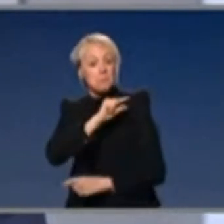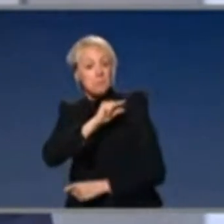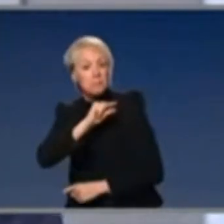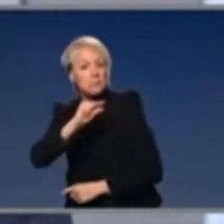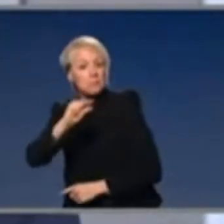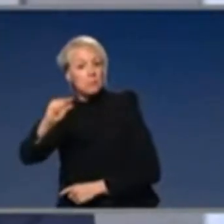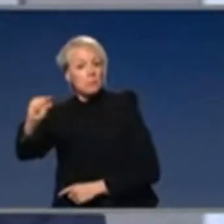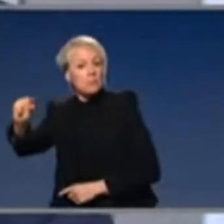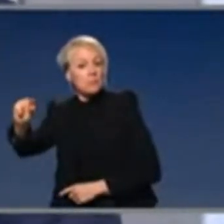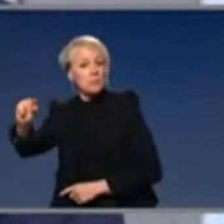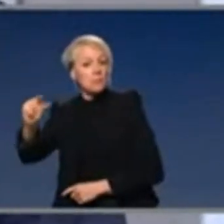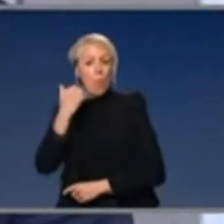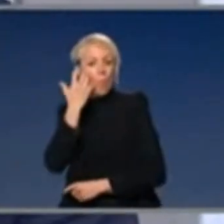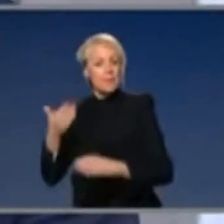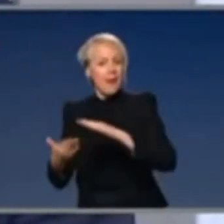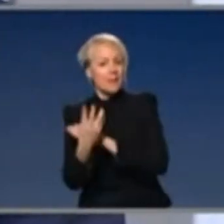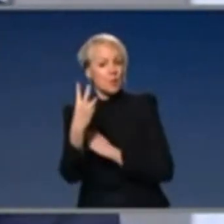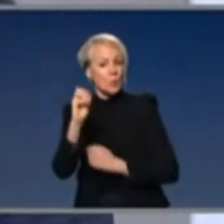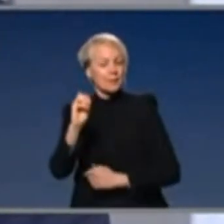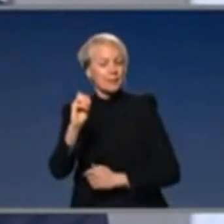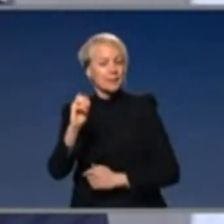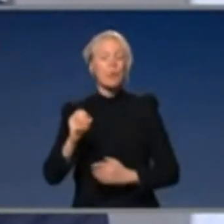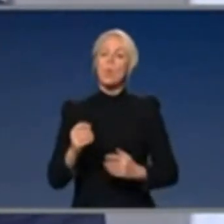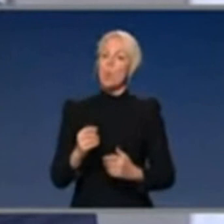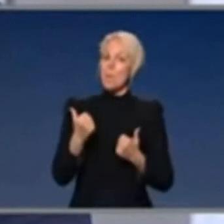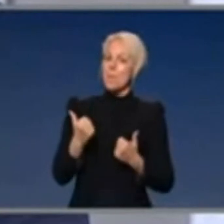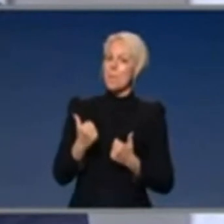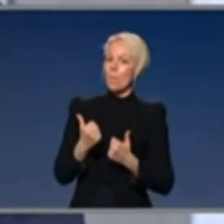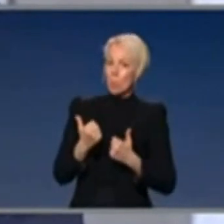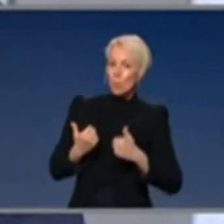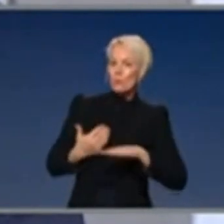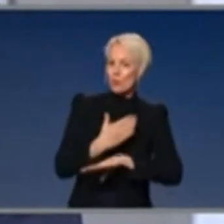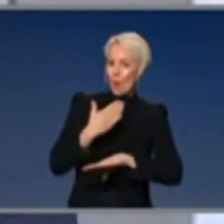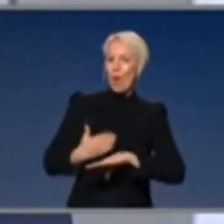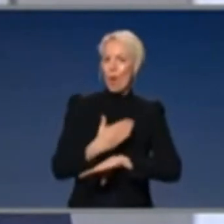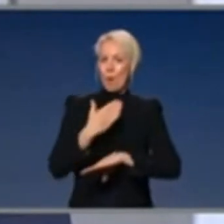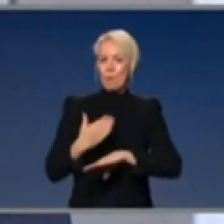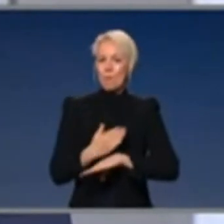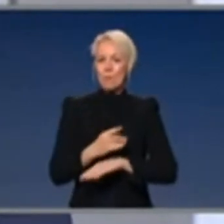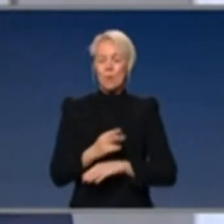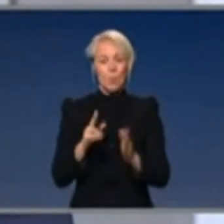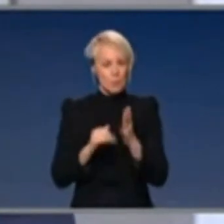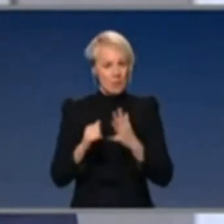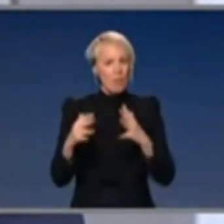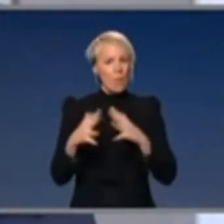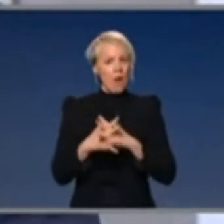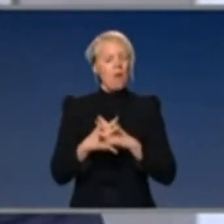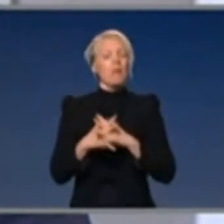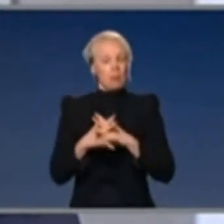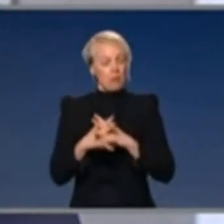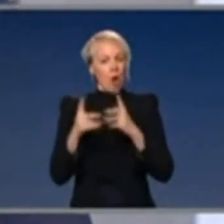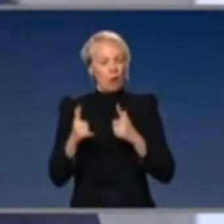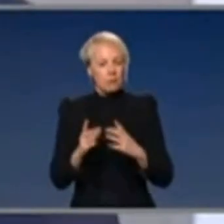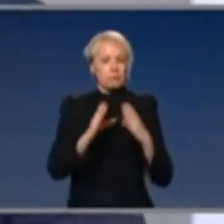cases, certainly under 20, and that's been an extraordinary effort under the pressures that system has been under in New South Wales. See, New